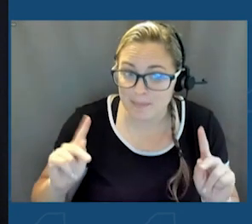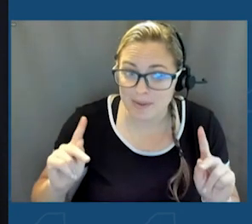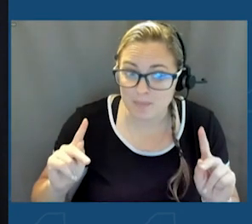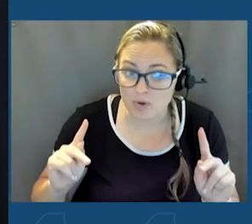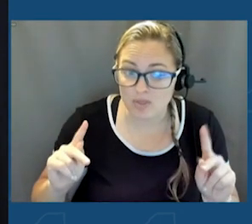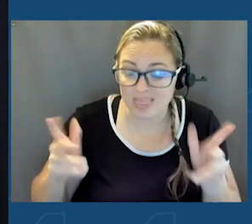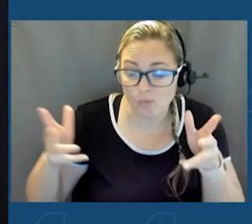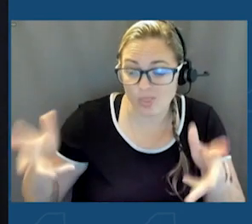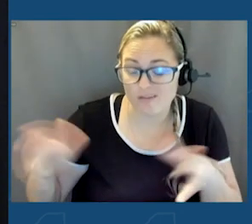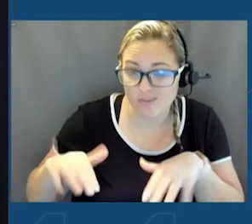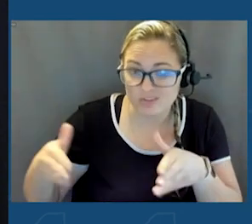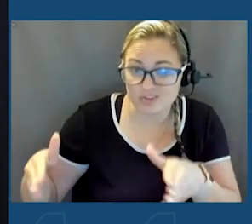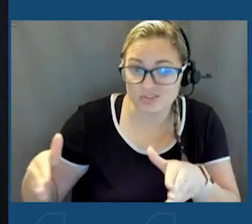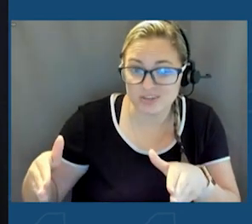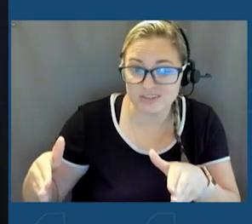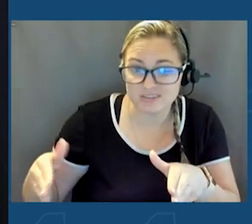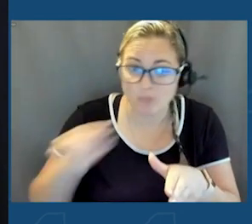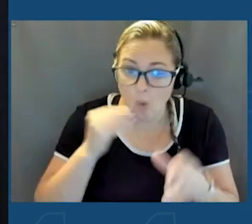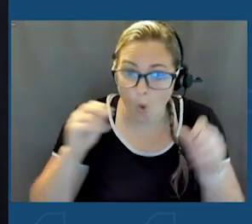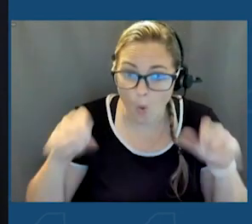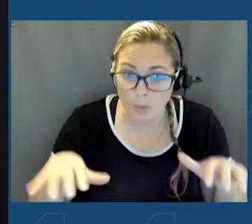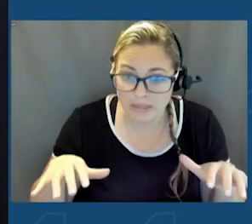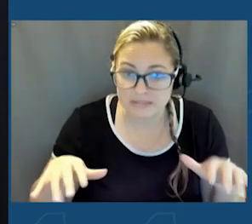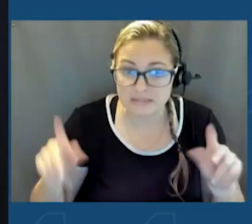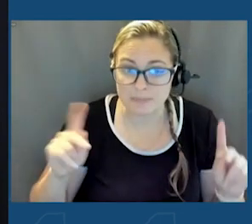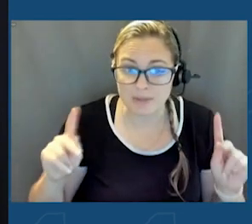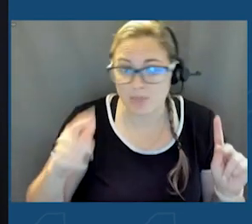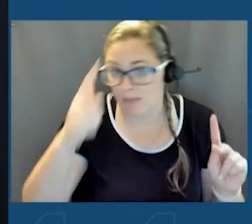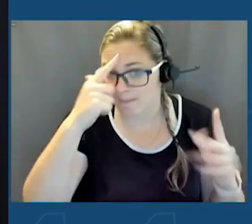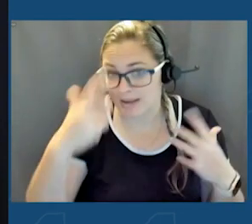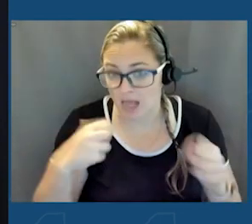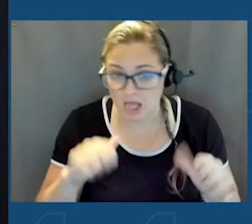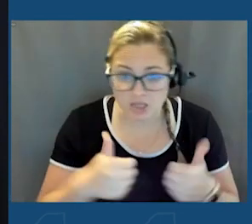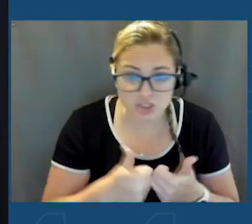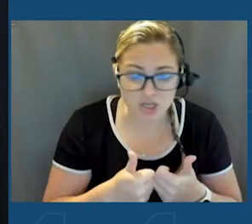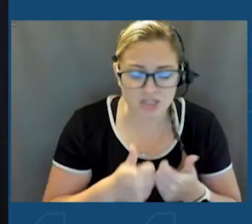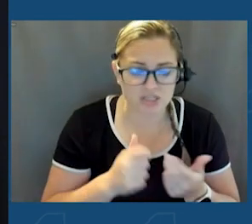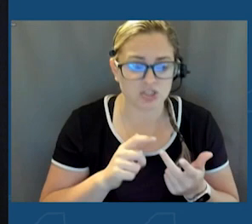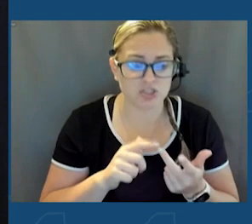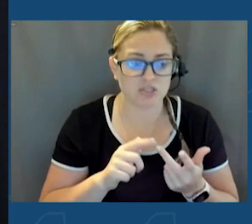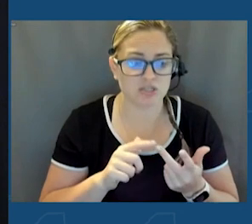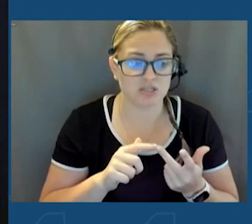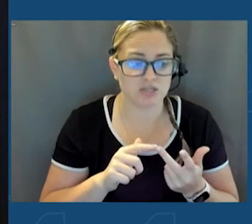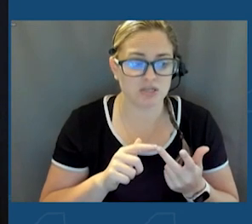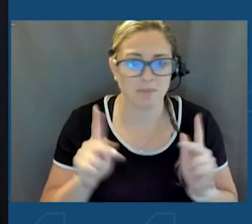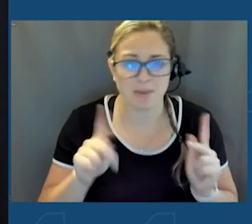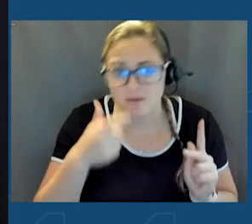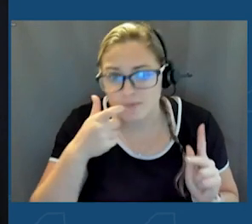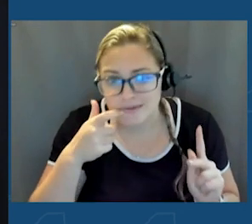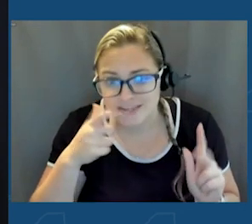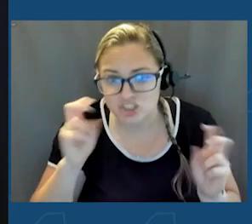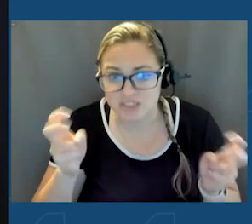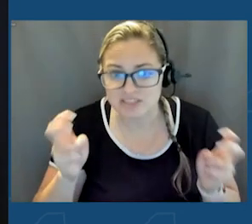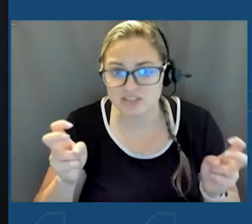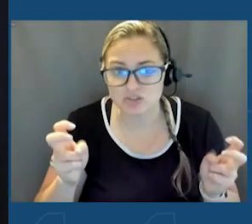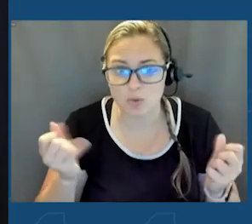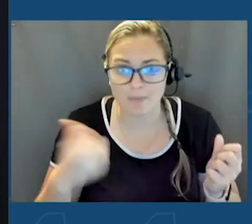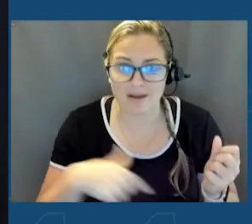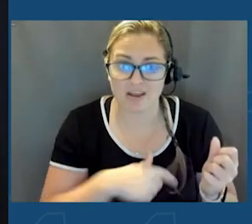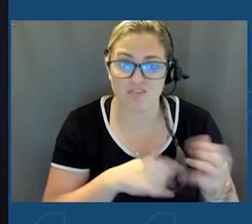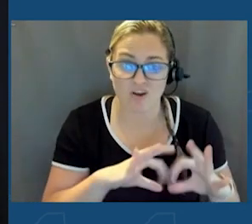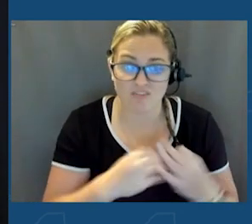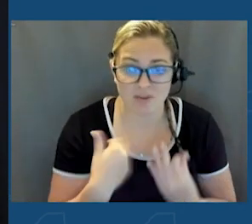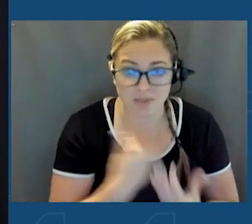on the streets who are homeless. People who have mental health challenges. People who have addiction problems, like many of our family